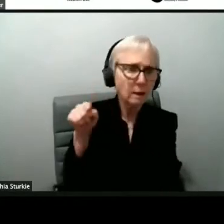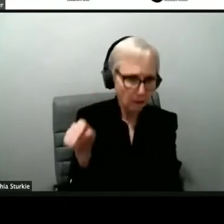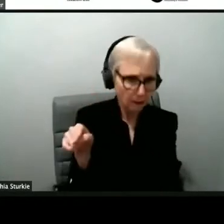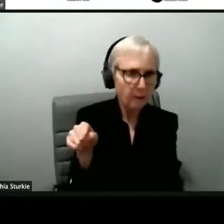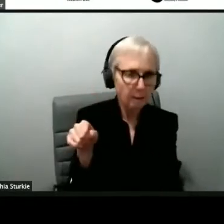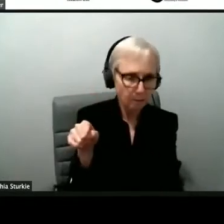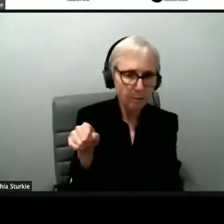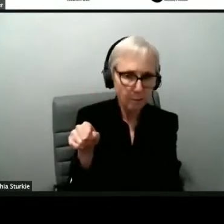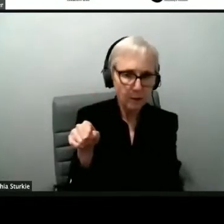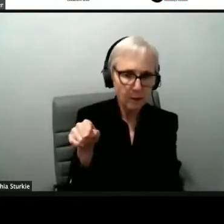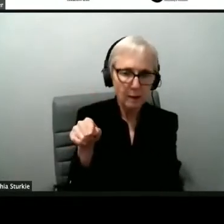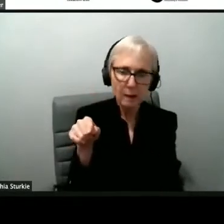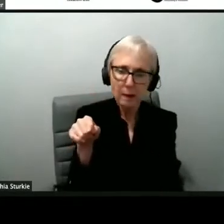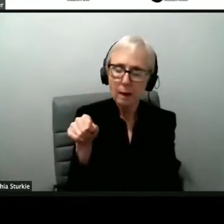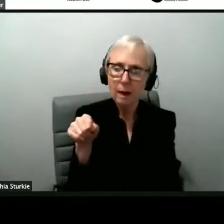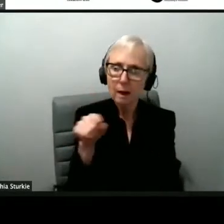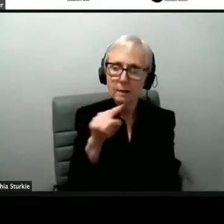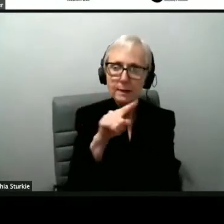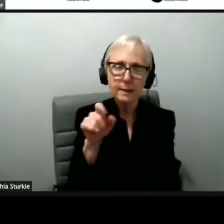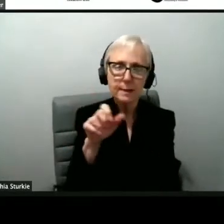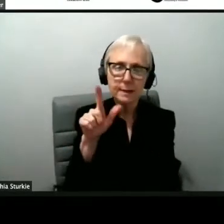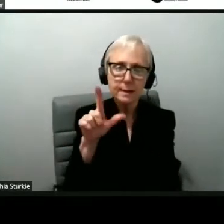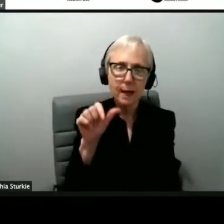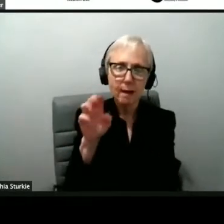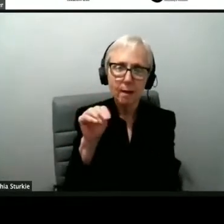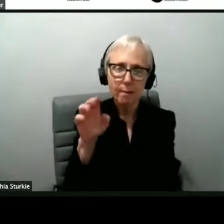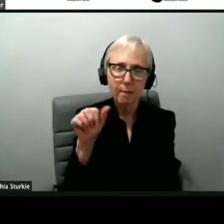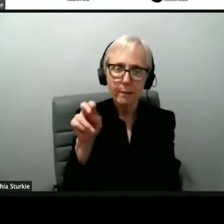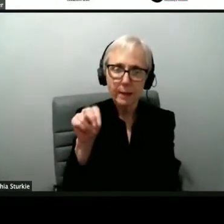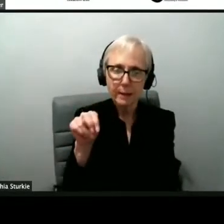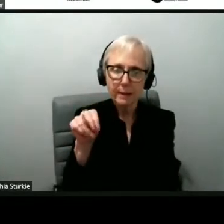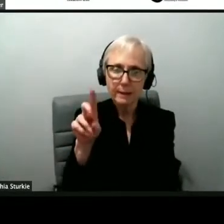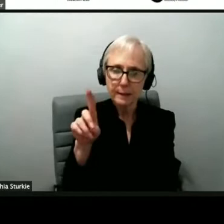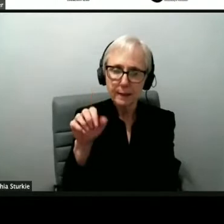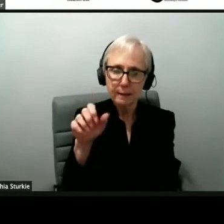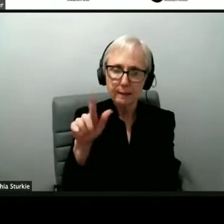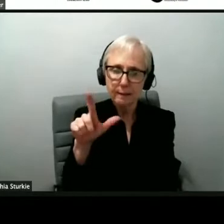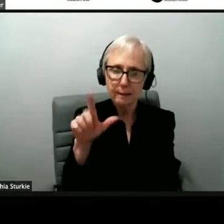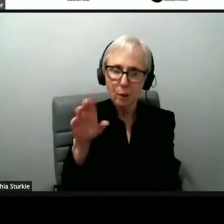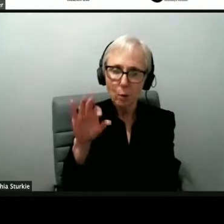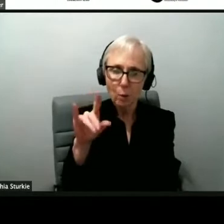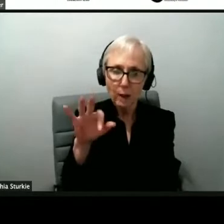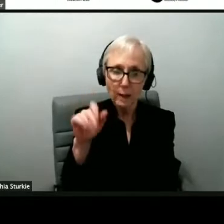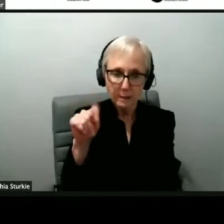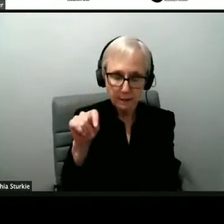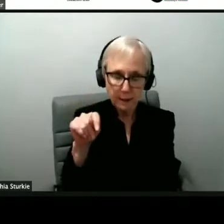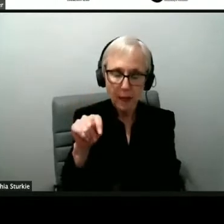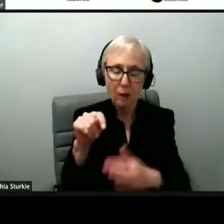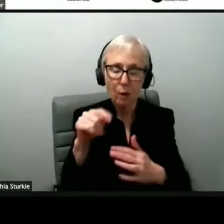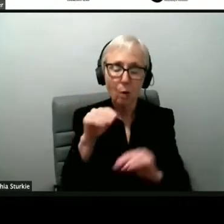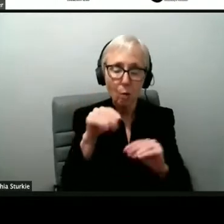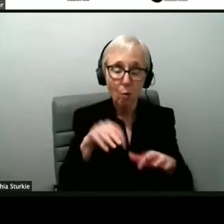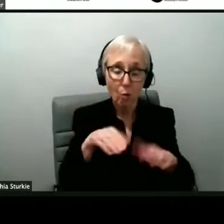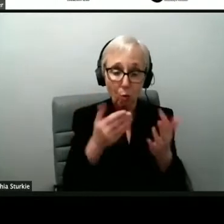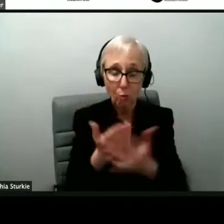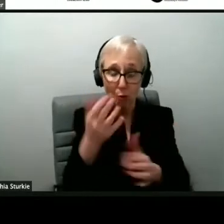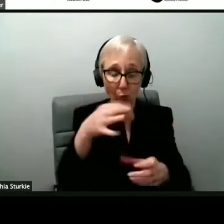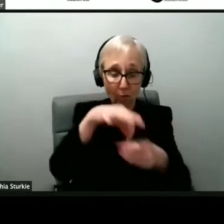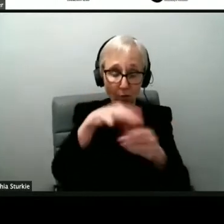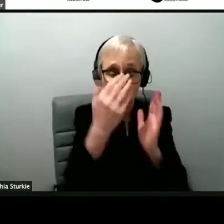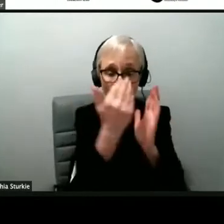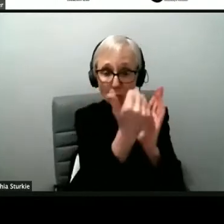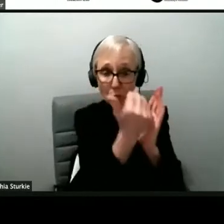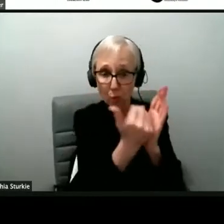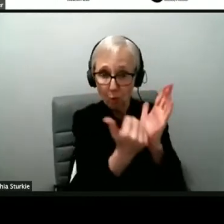over in Delcrest. Also, I will go through my voters roll and my homestead list and get the list of